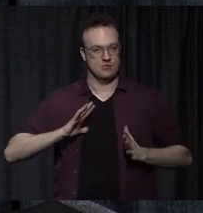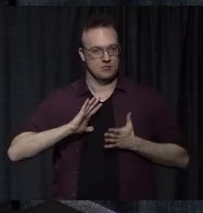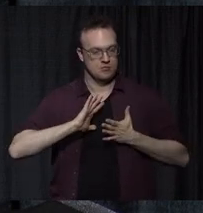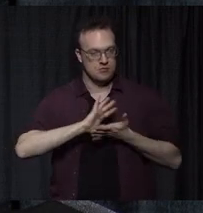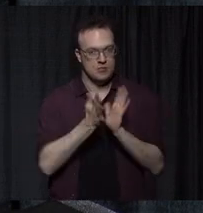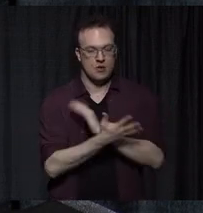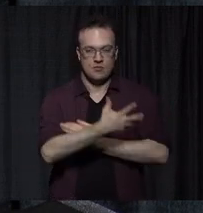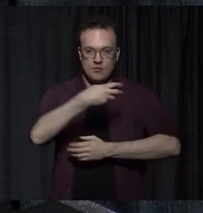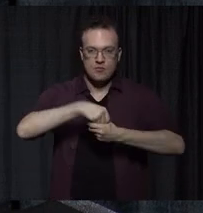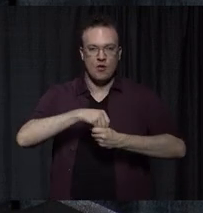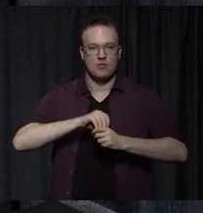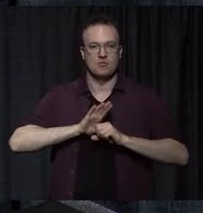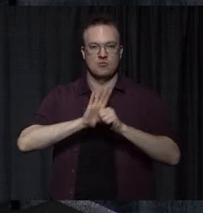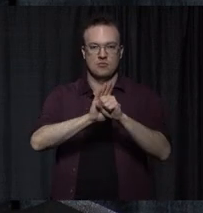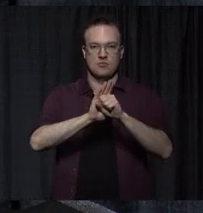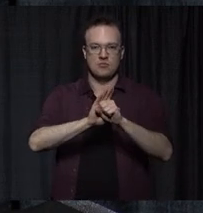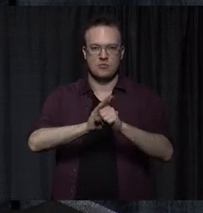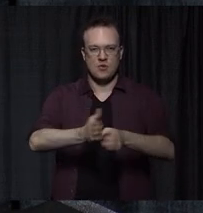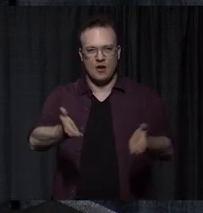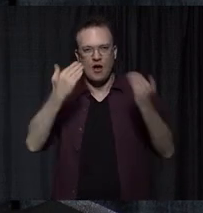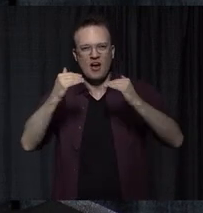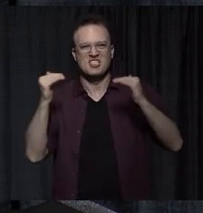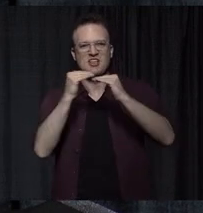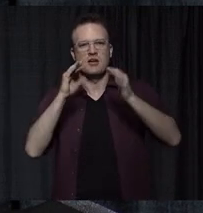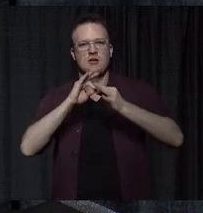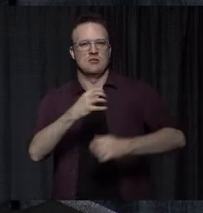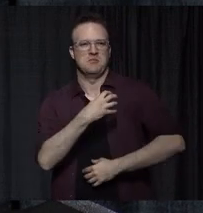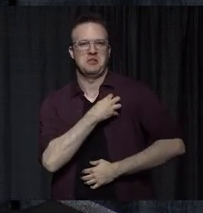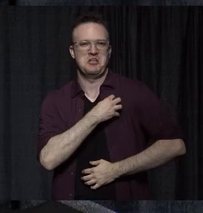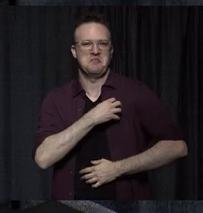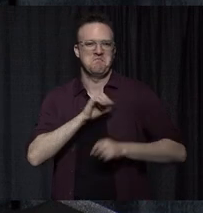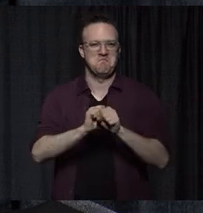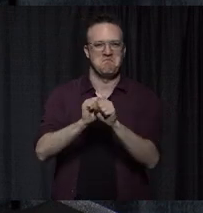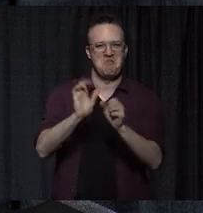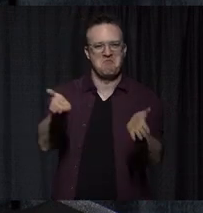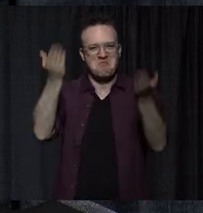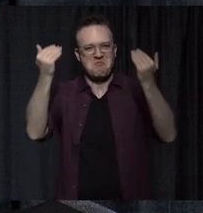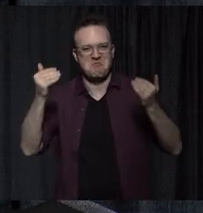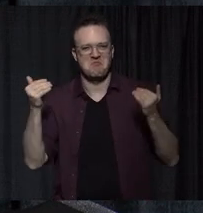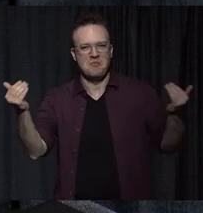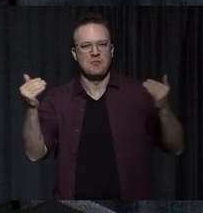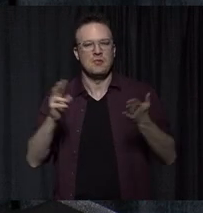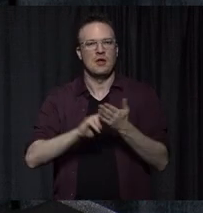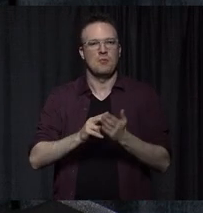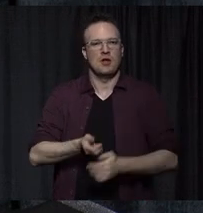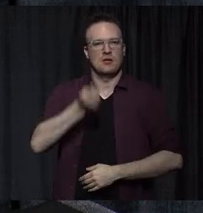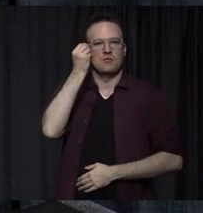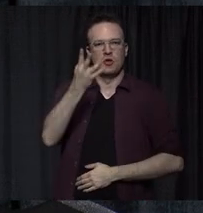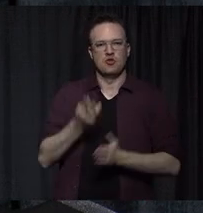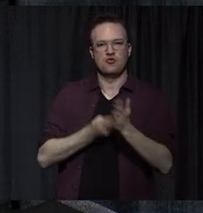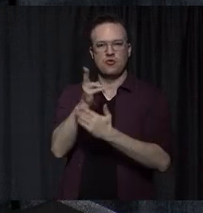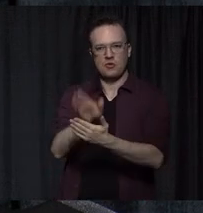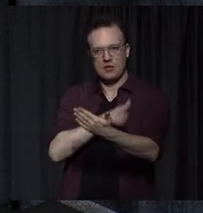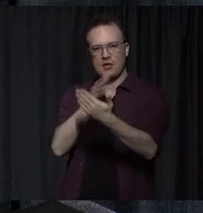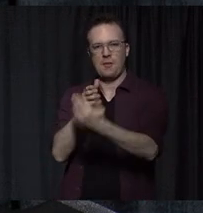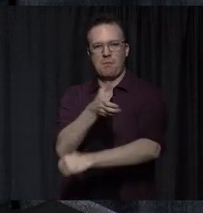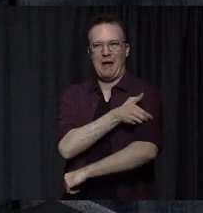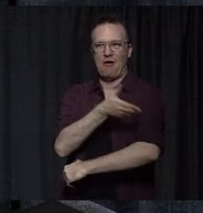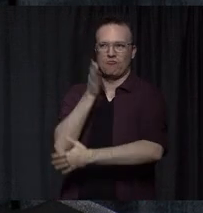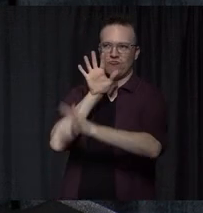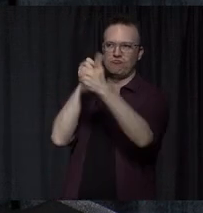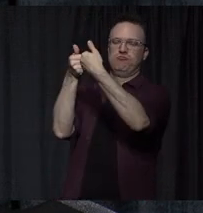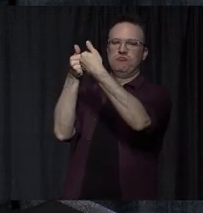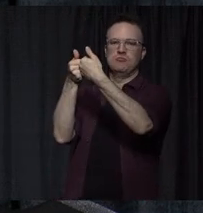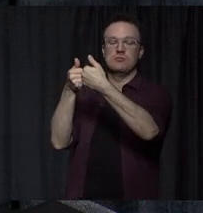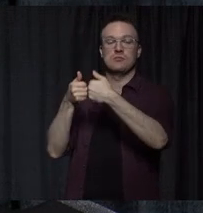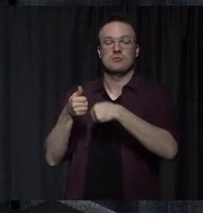in the movement calling for justice in policing. It meant learning to speak truth to power.